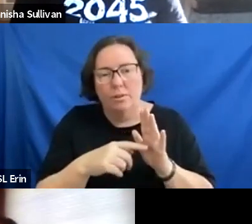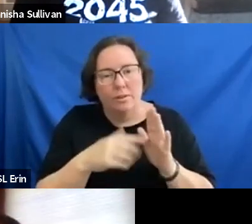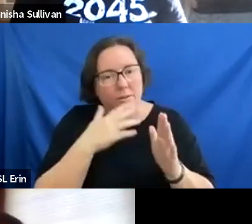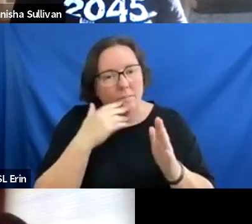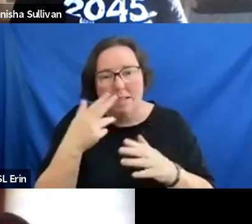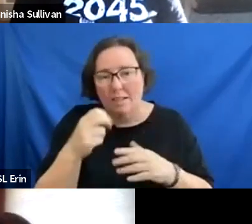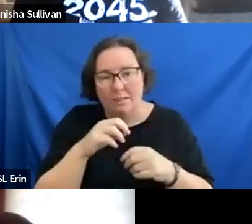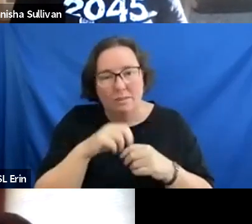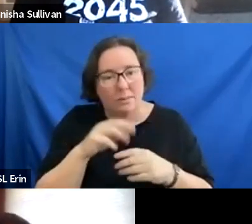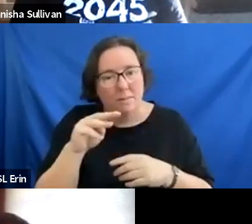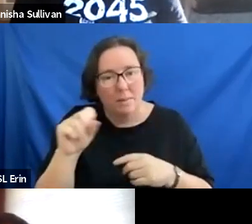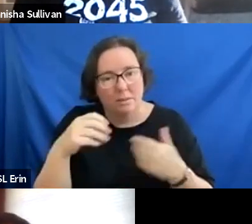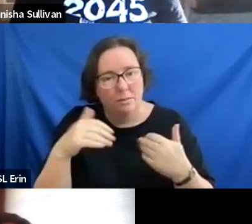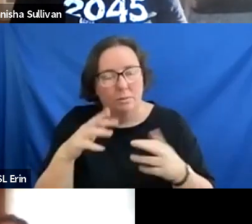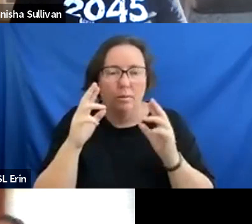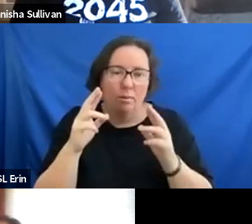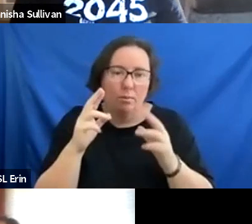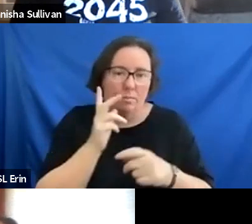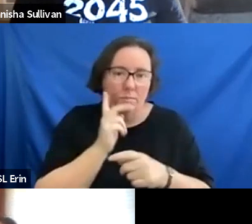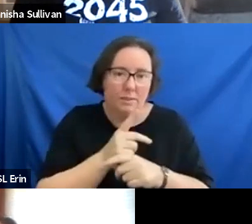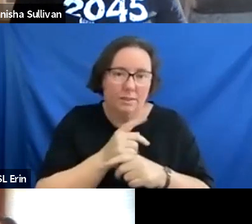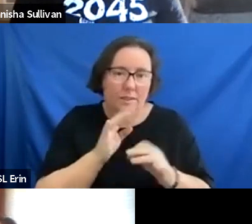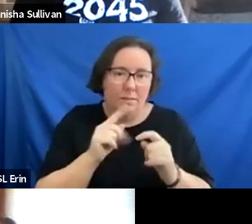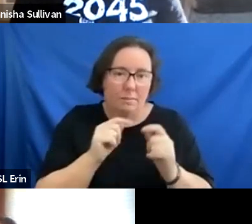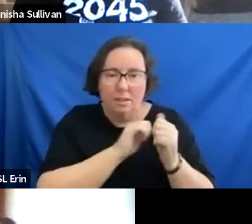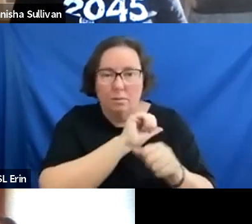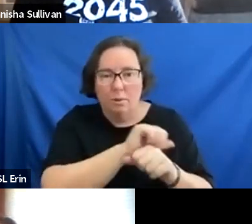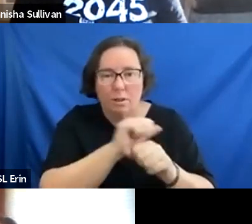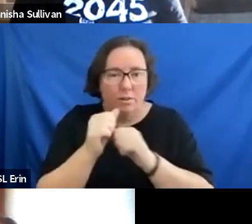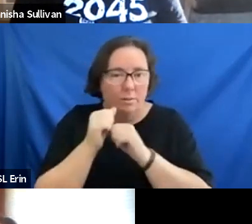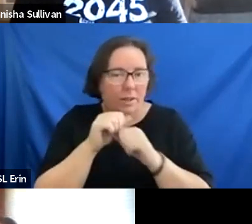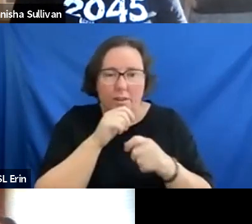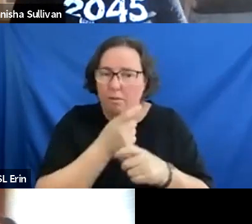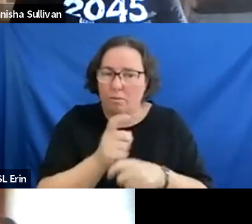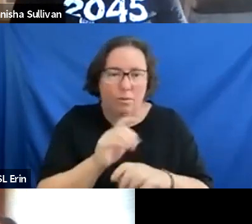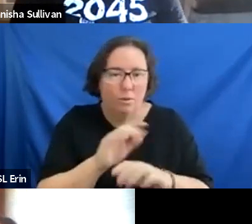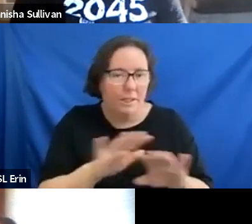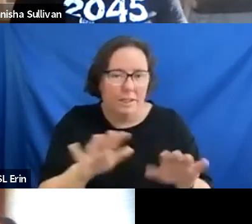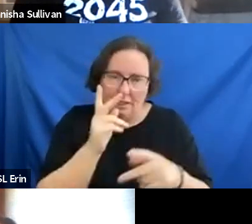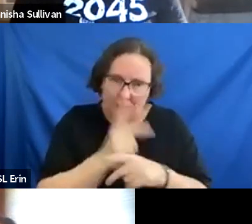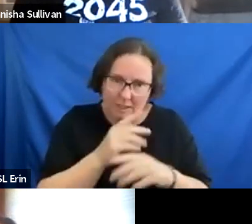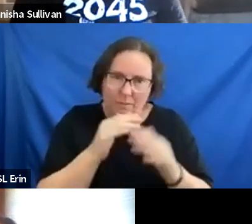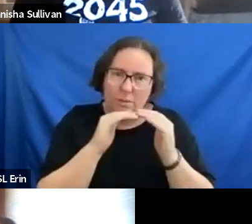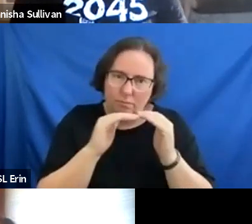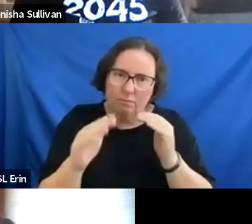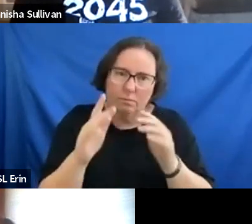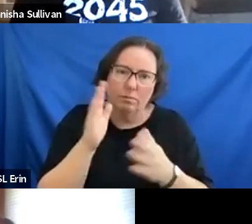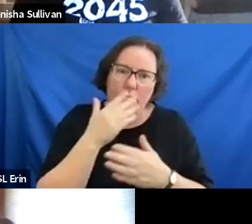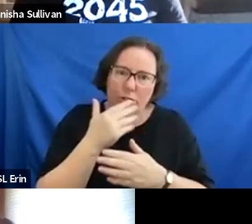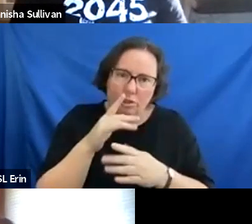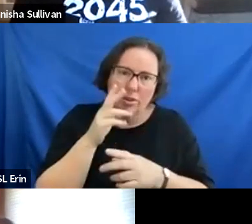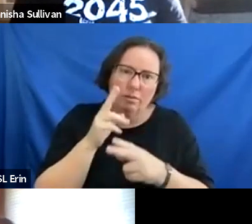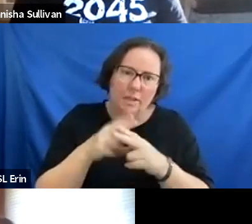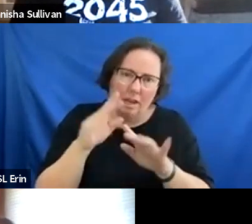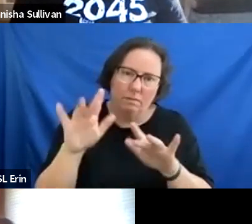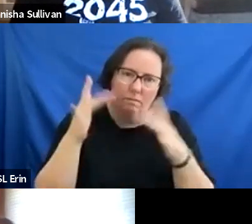Massachusetts. So I hope, let's work together, don't ruin it, maintain the school as a prestige and high